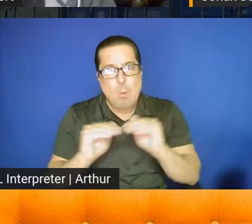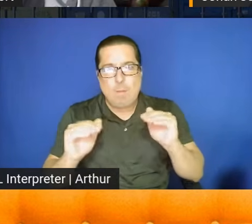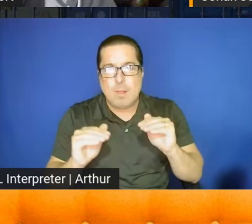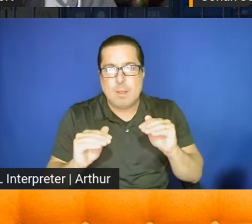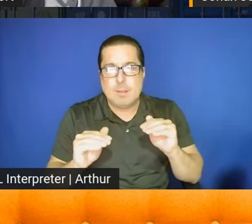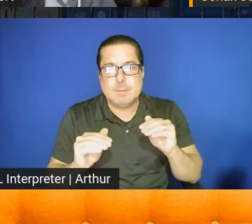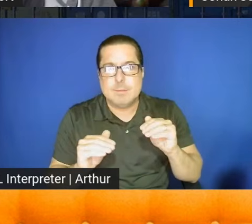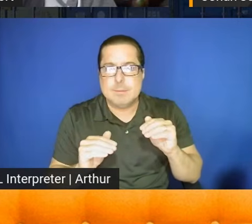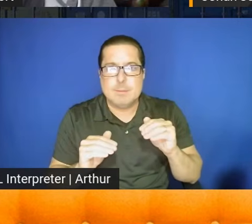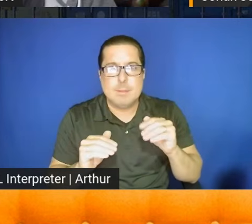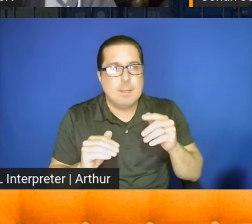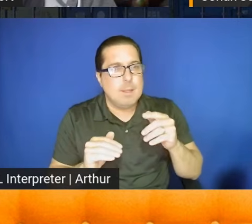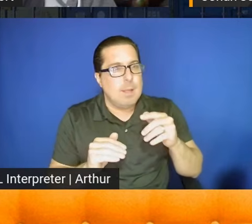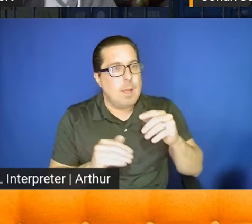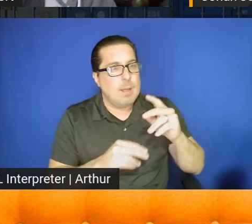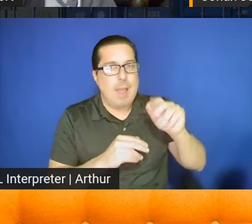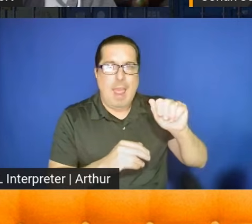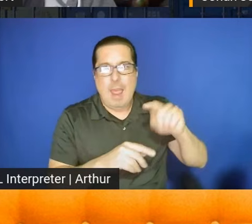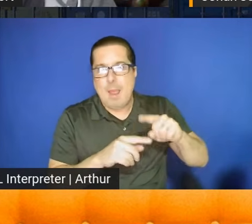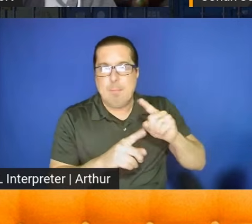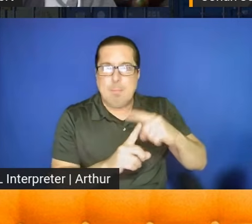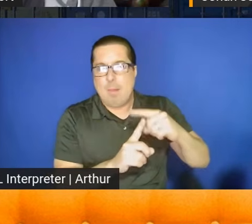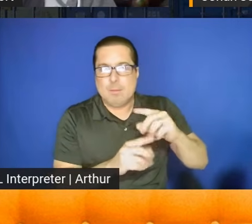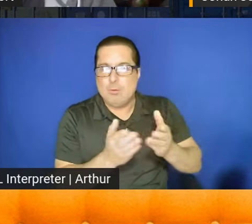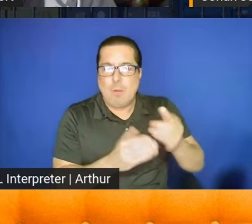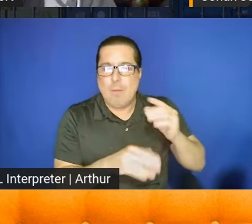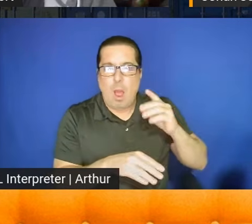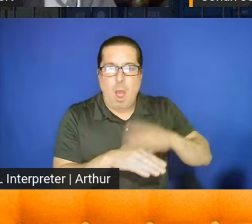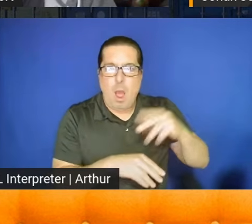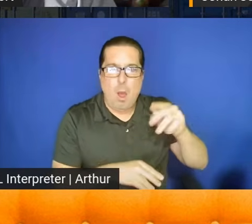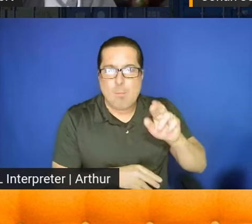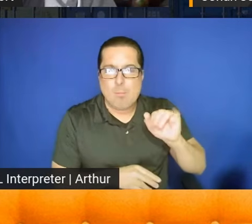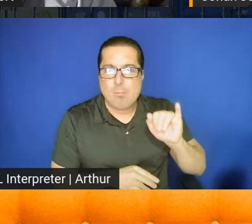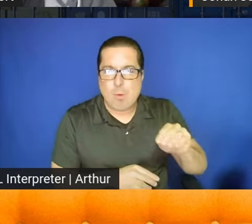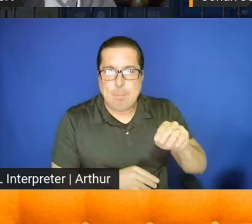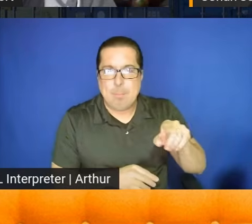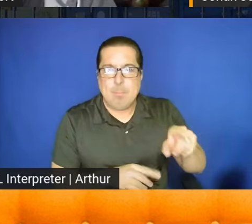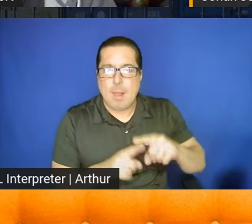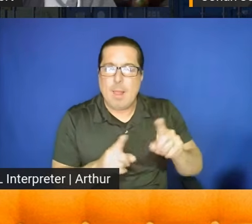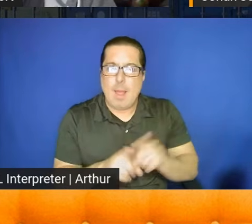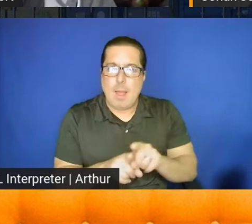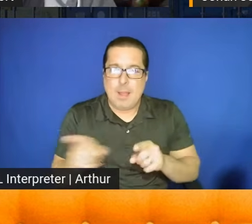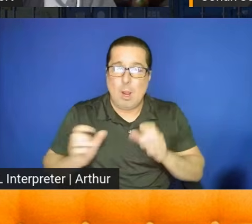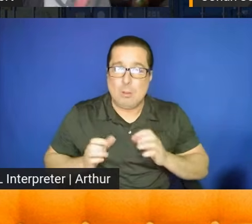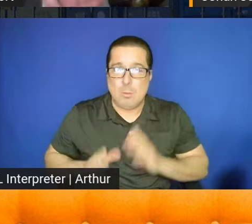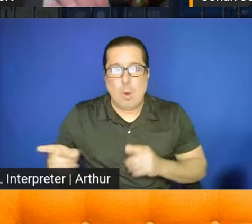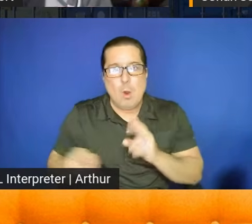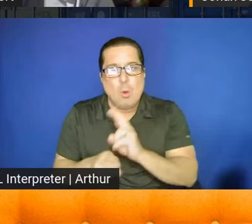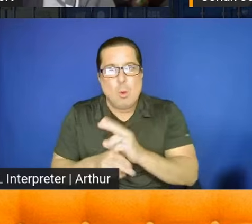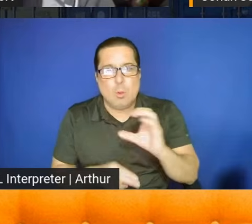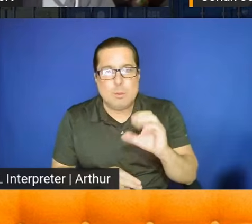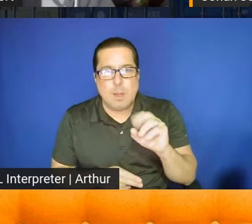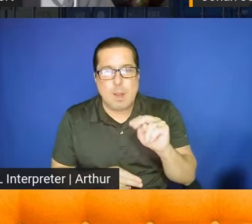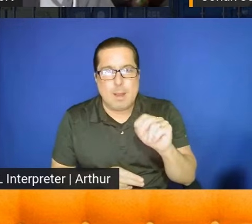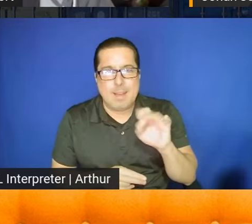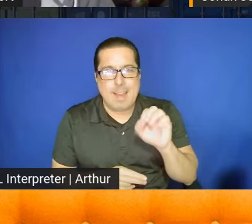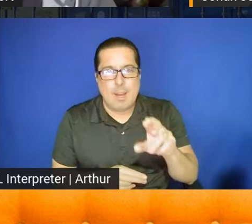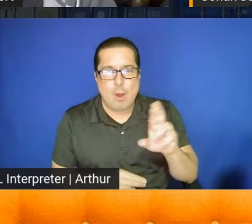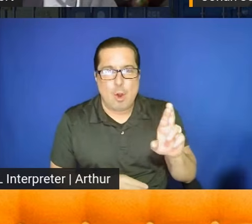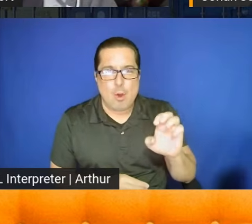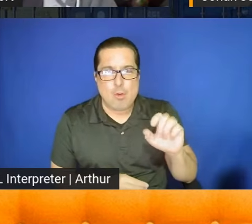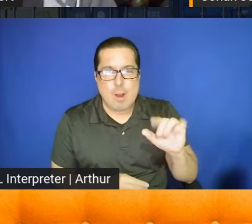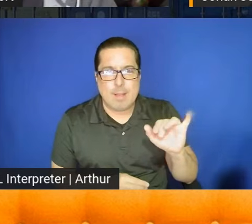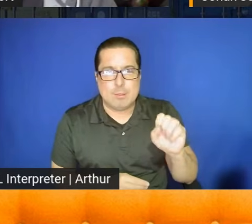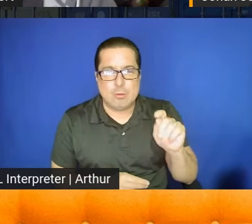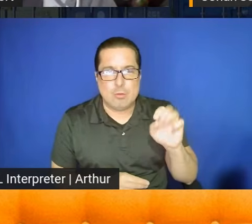service on-prem as of now. But customers still need them, such as like a container registry. And that's why we